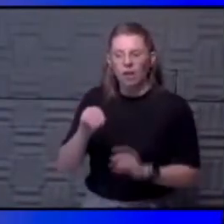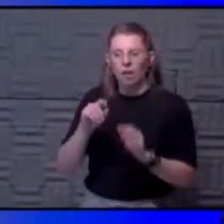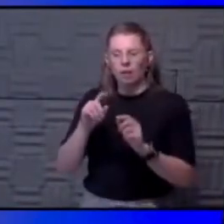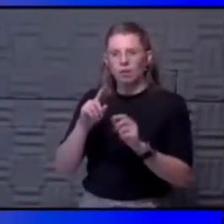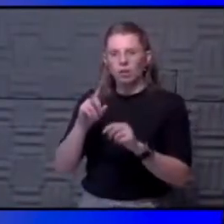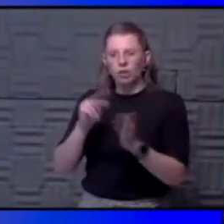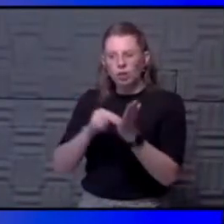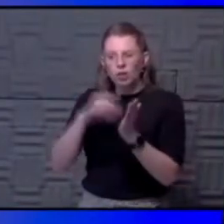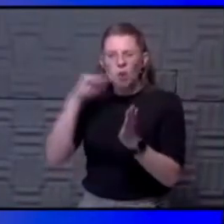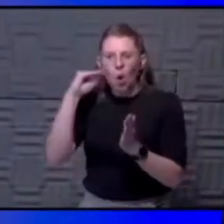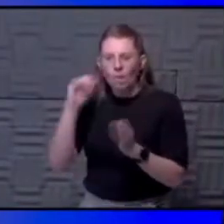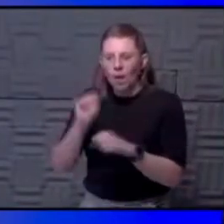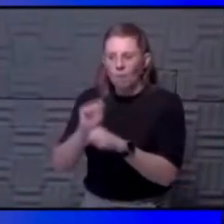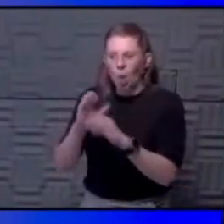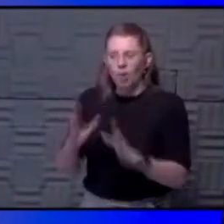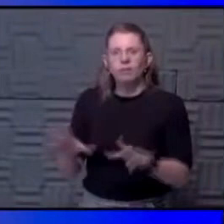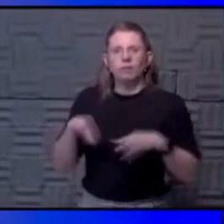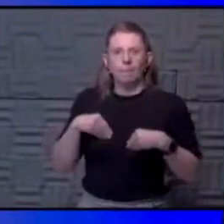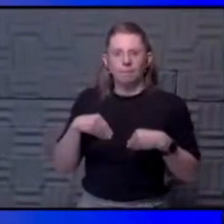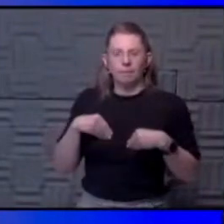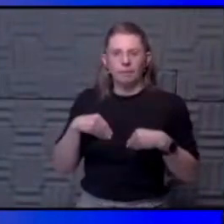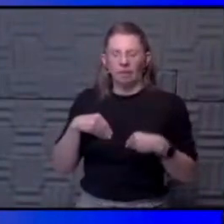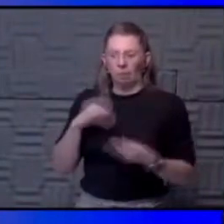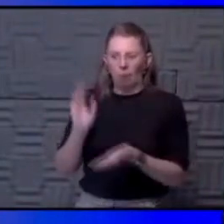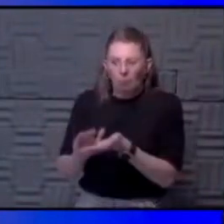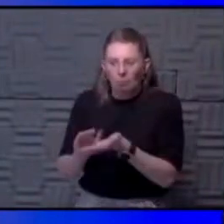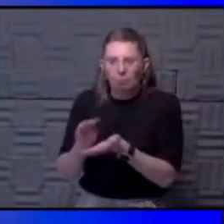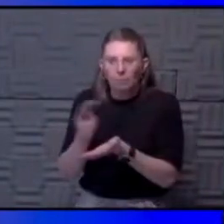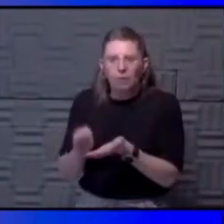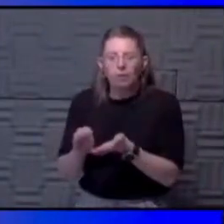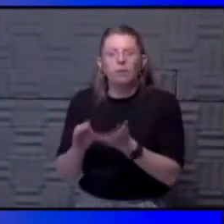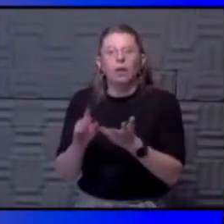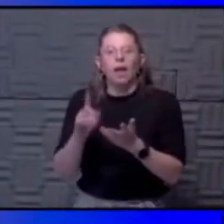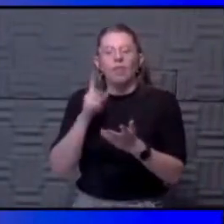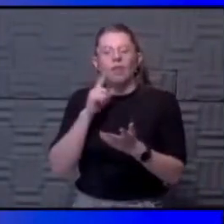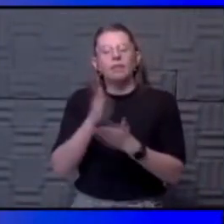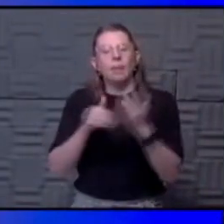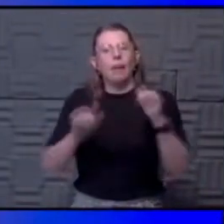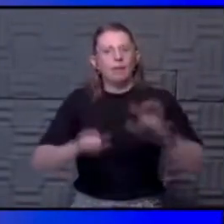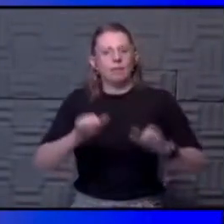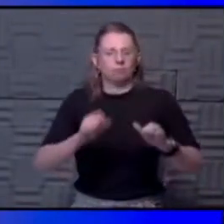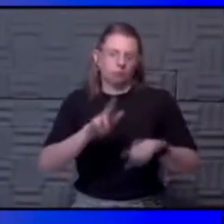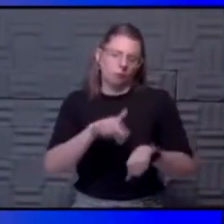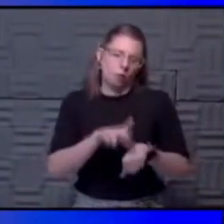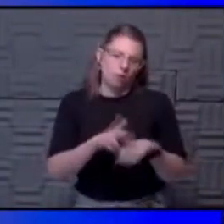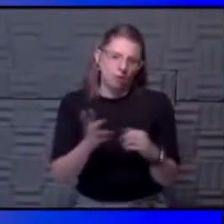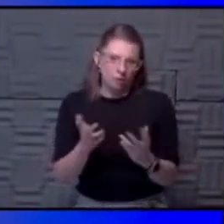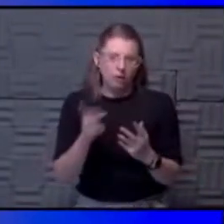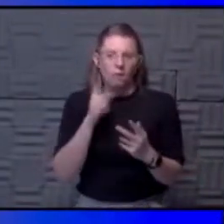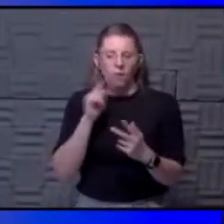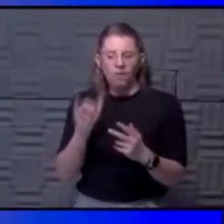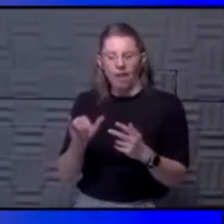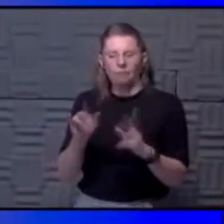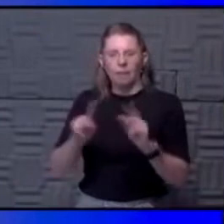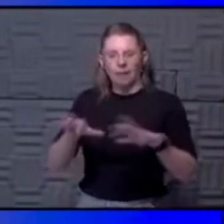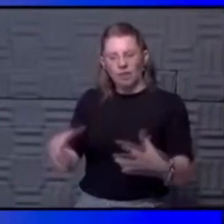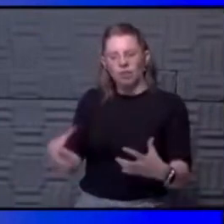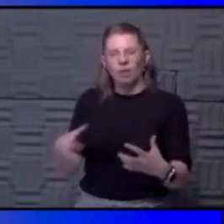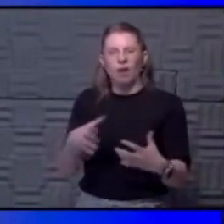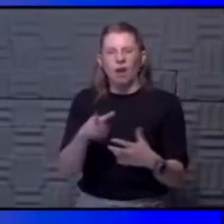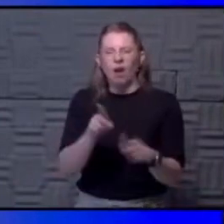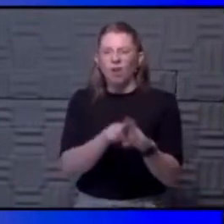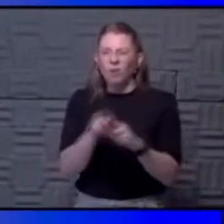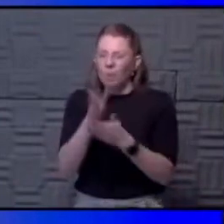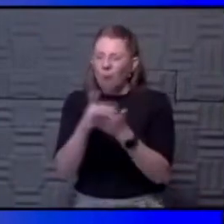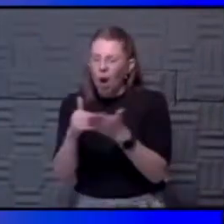care facility employees were accepting the vaccine, because I think that there is some hesitance, of course, in that population, but there's also a piece of it that